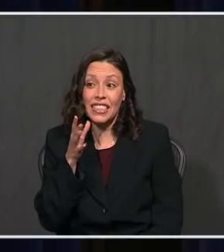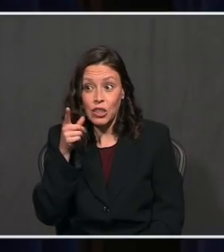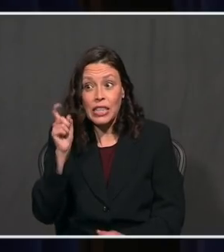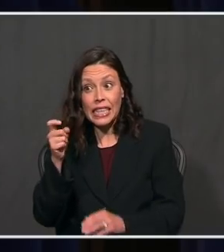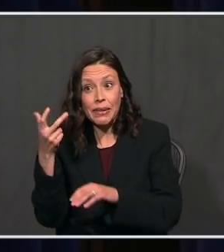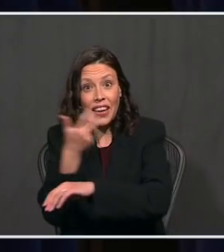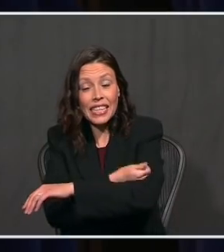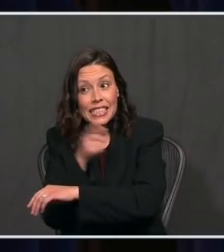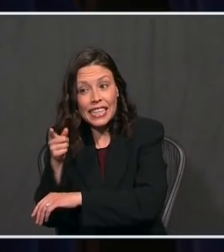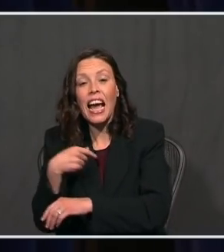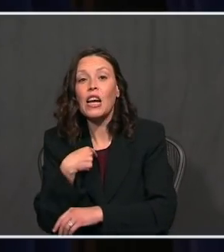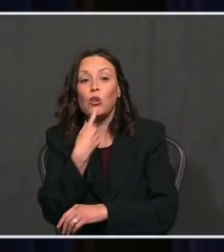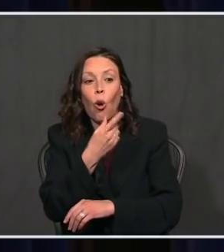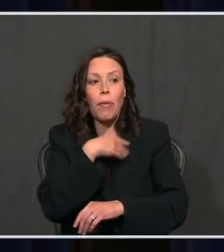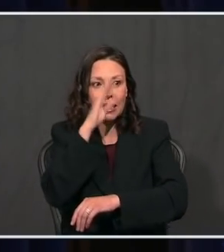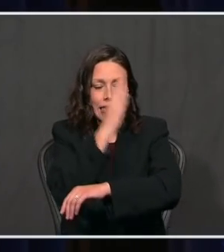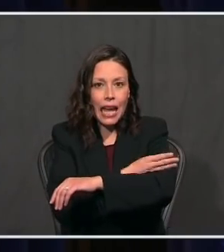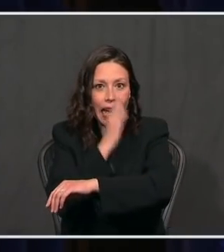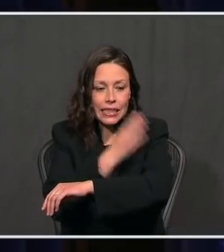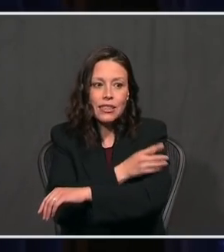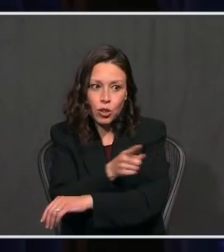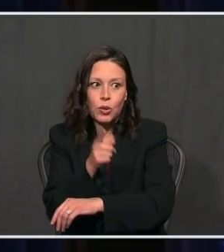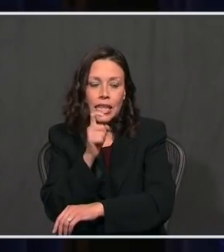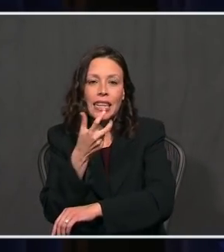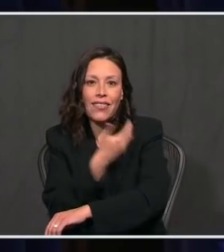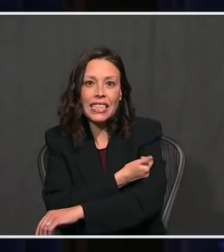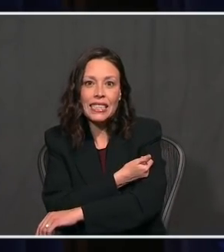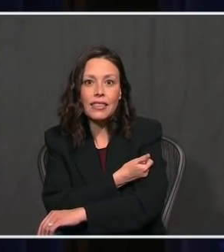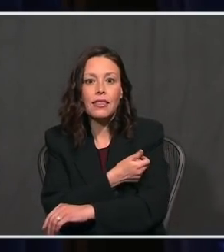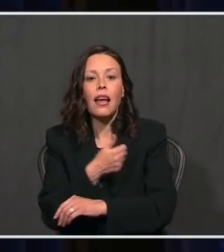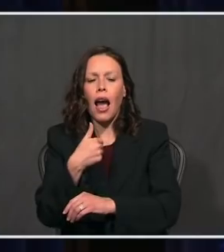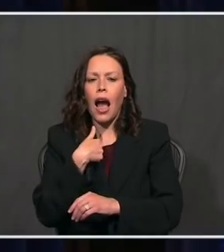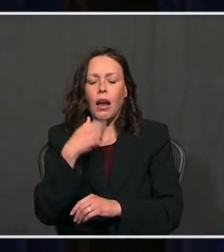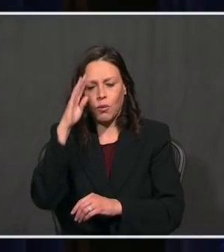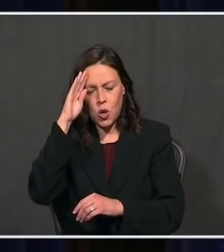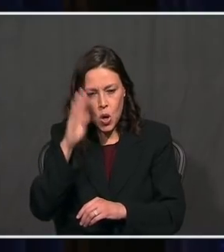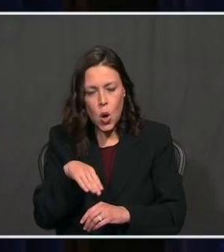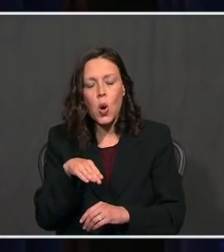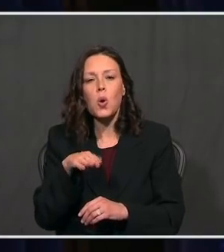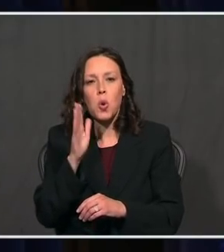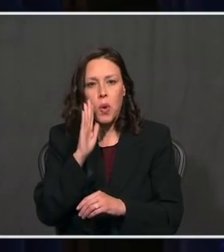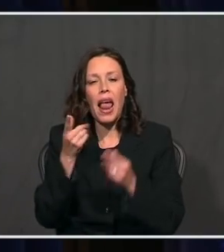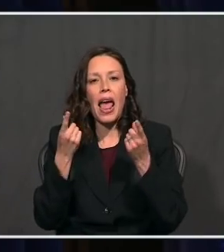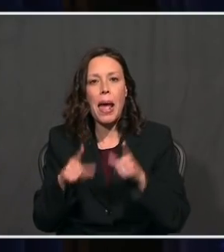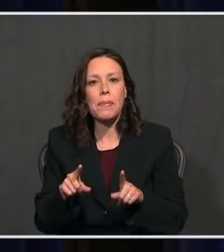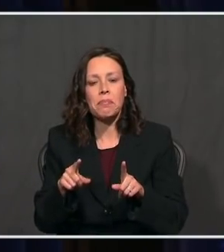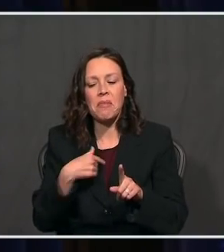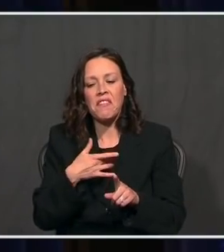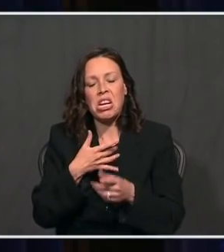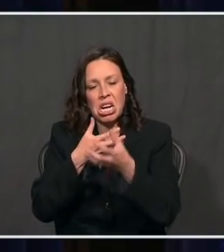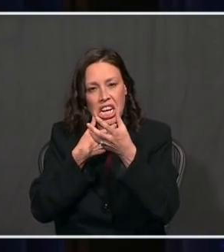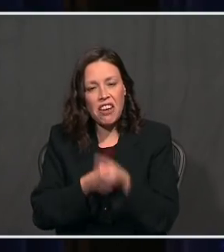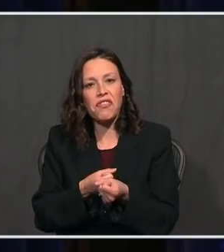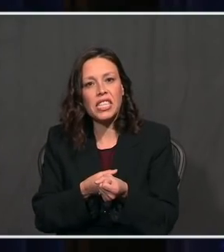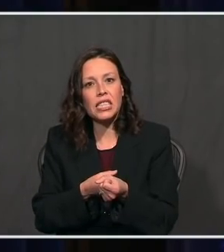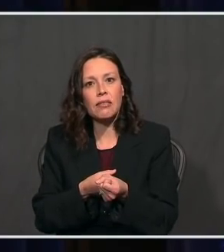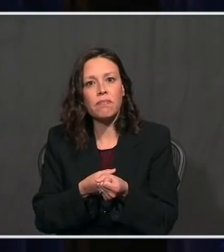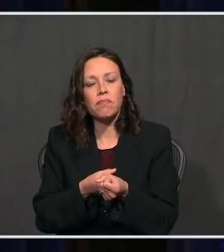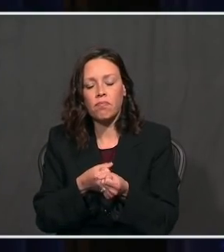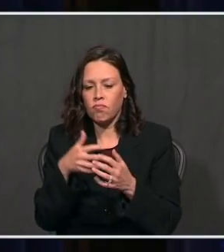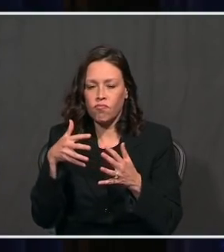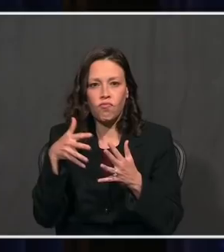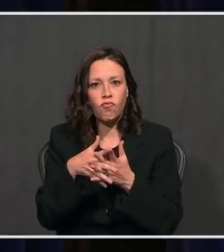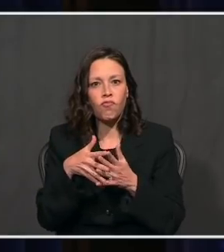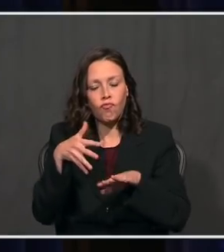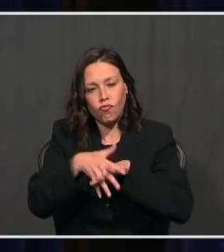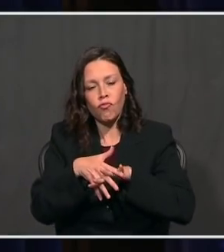vaccine. I've told my sons, get the vaccine. That's how confident I am in this. So I ask